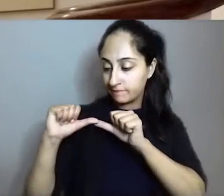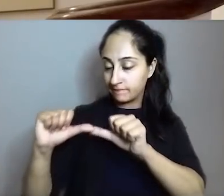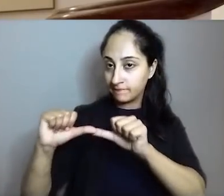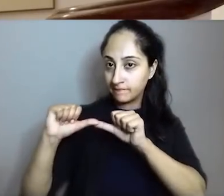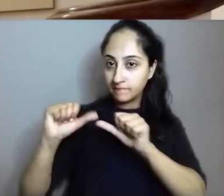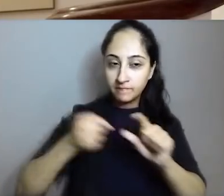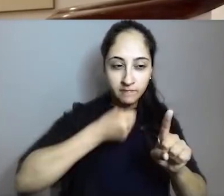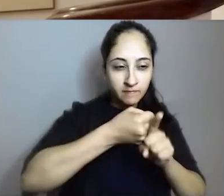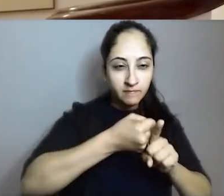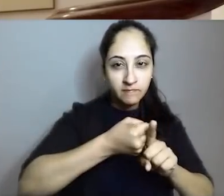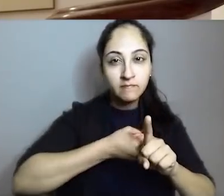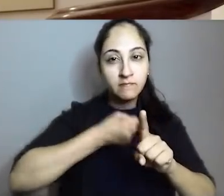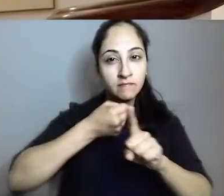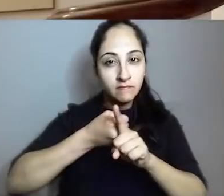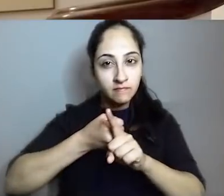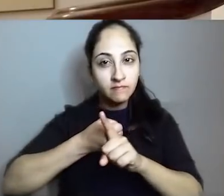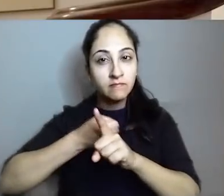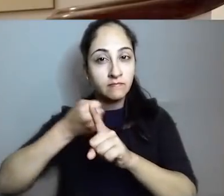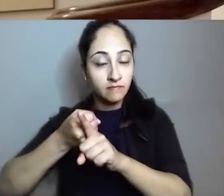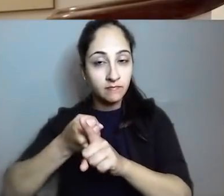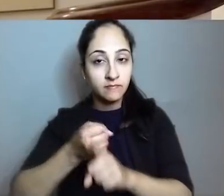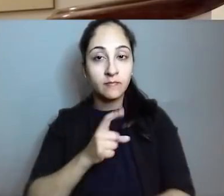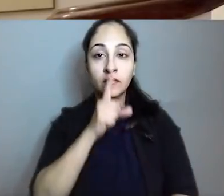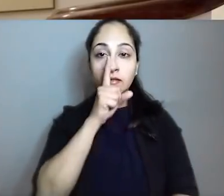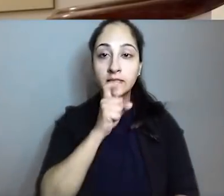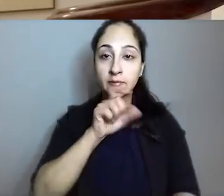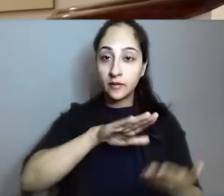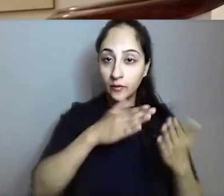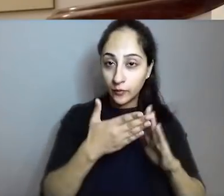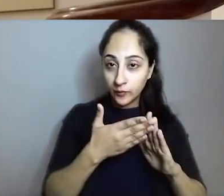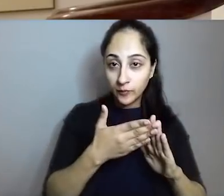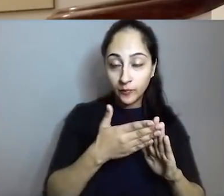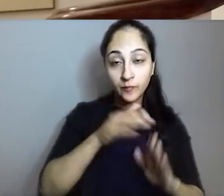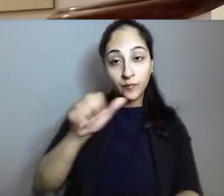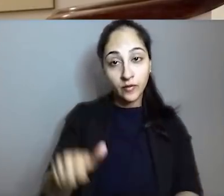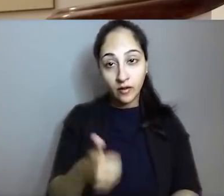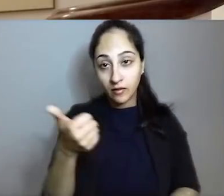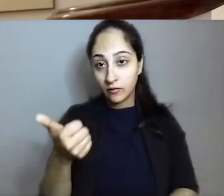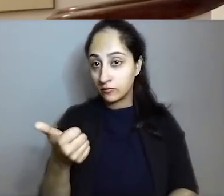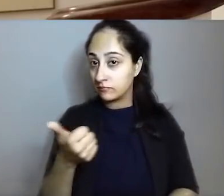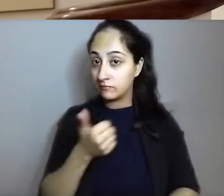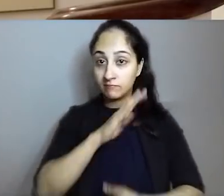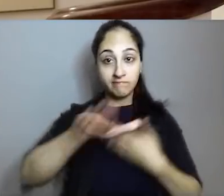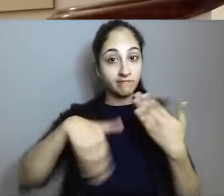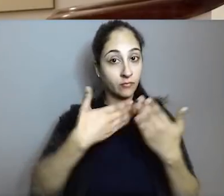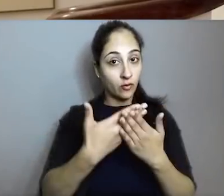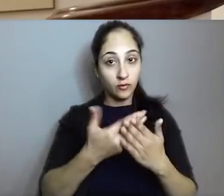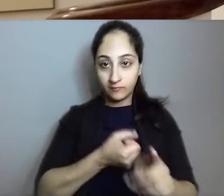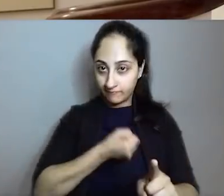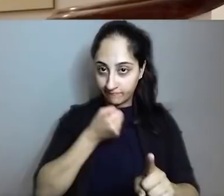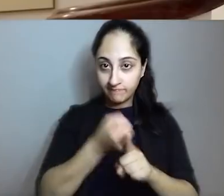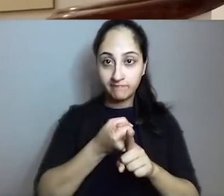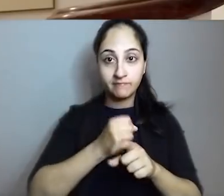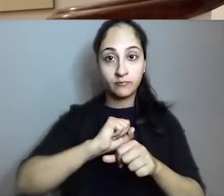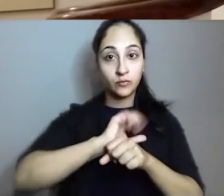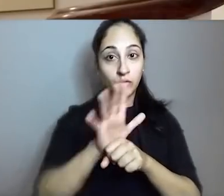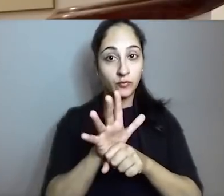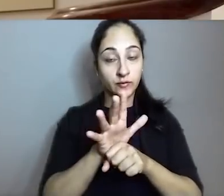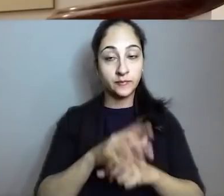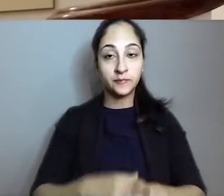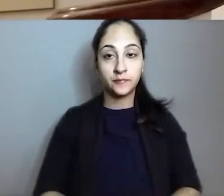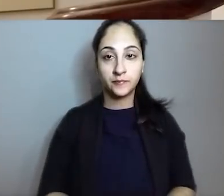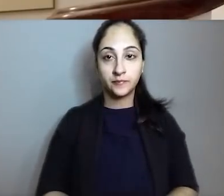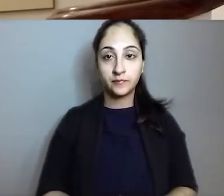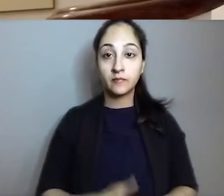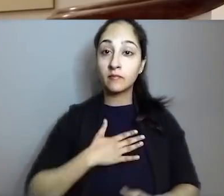faced COVID-19 as families, as a community, as a Jamaat, and as Canadians. In my